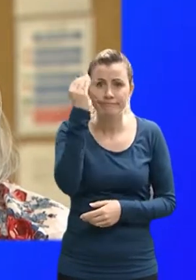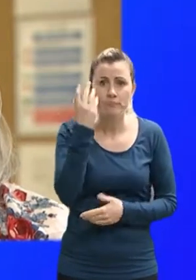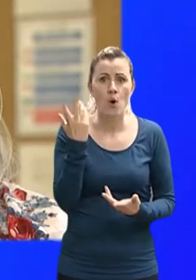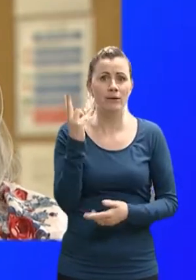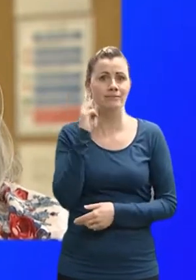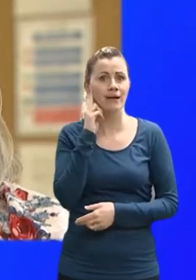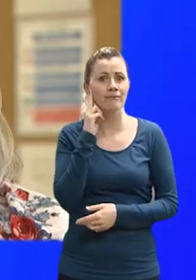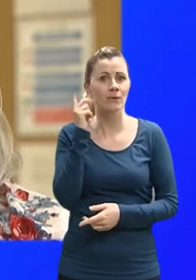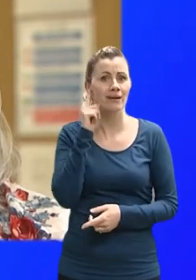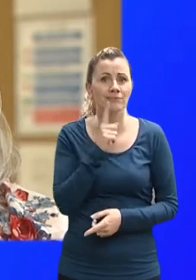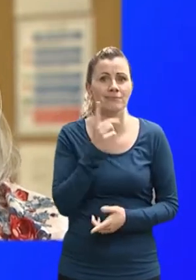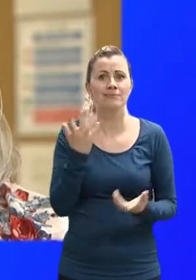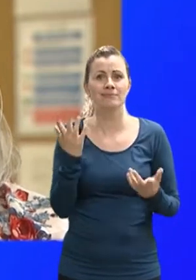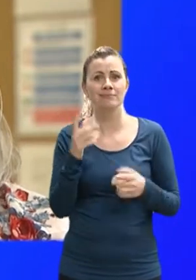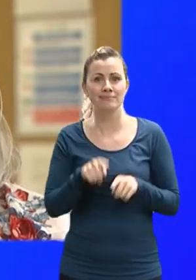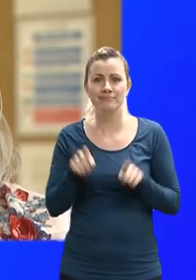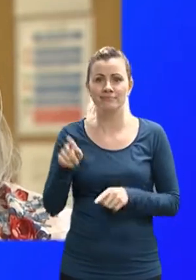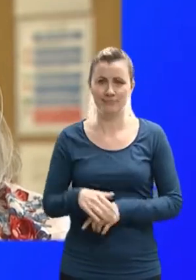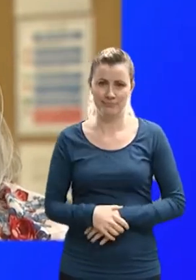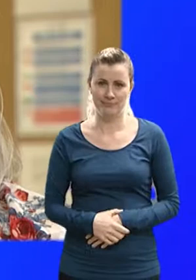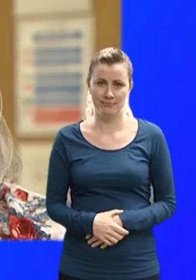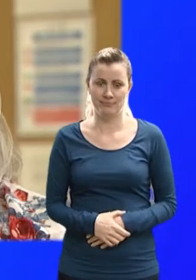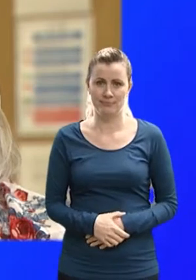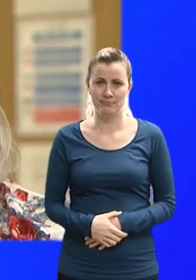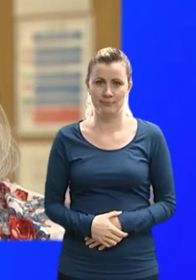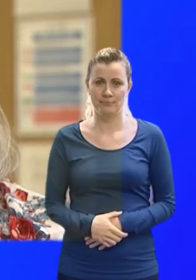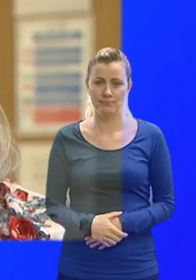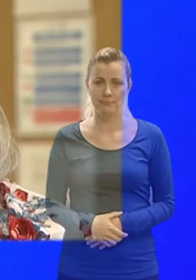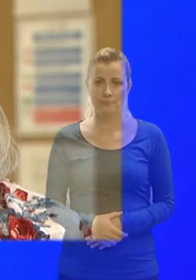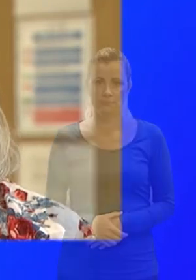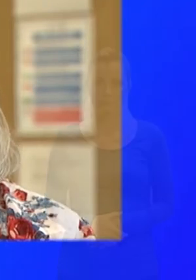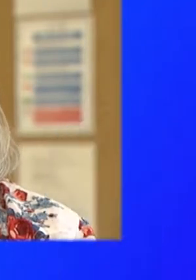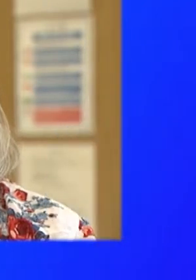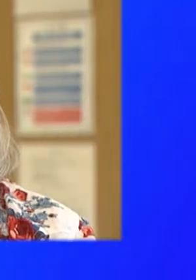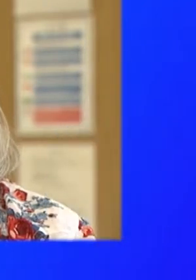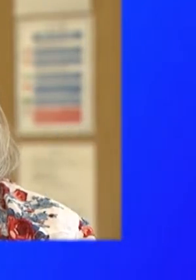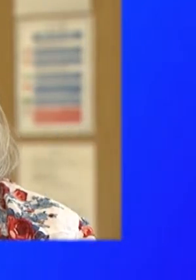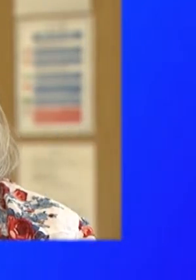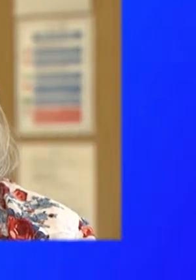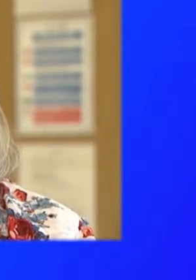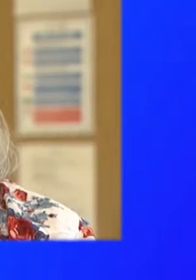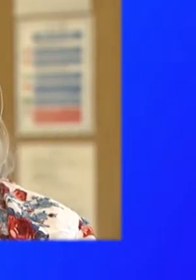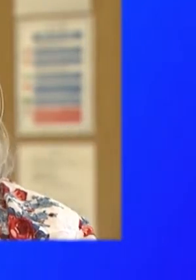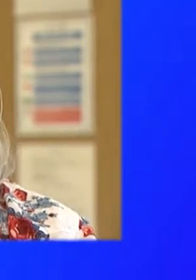aware, but many others have never imagined life from the point of view of